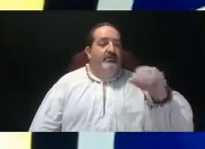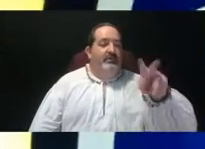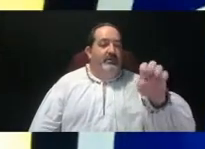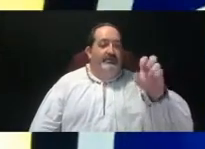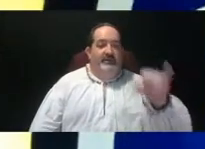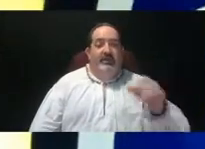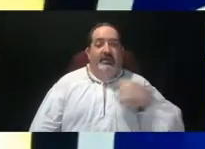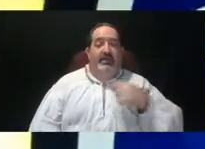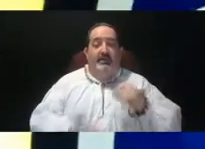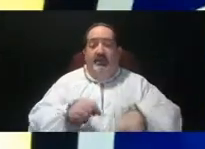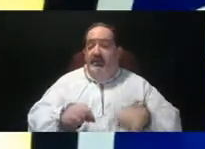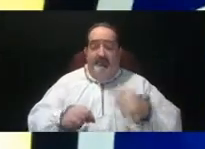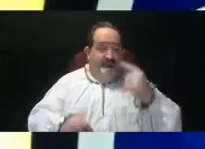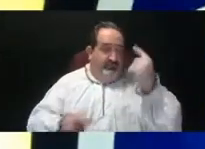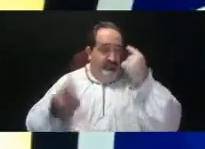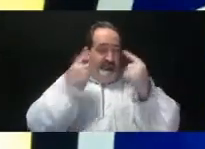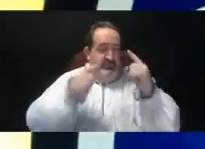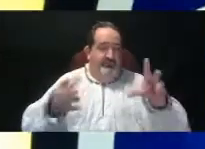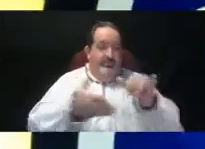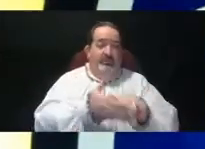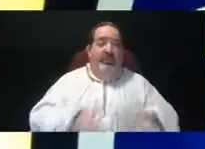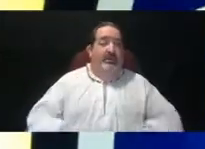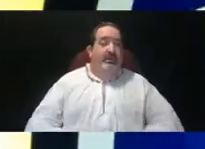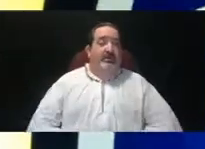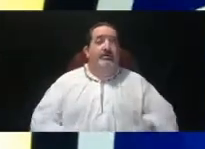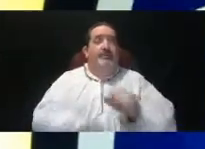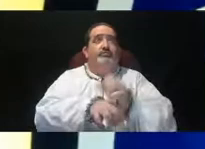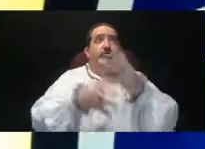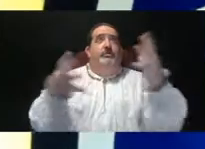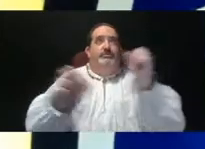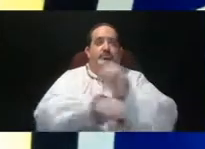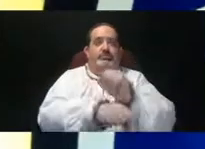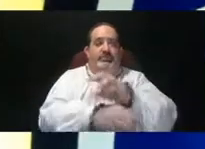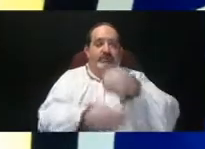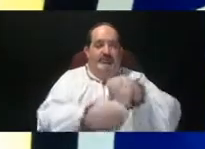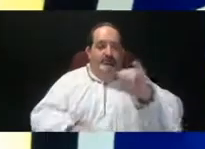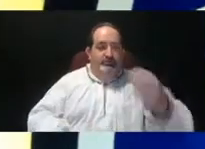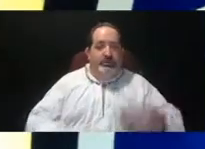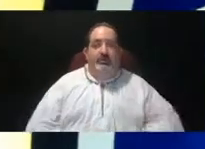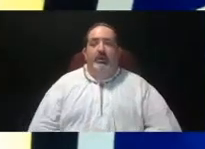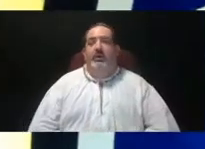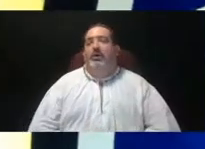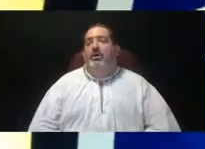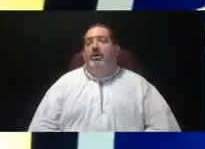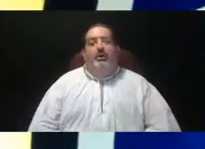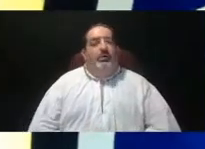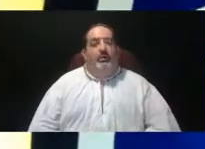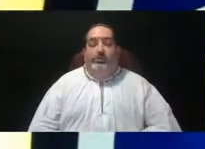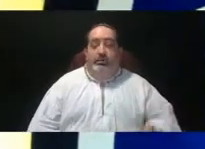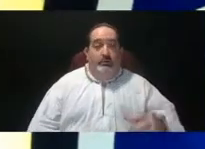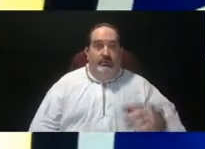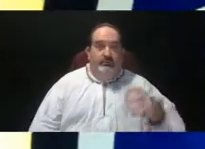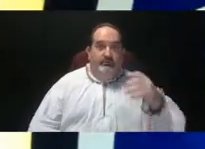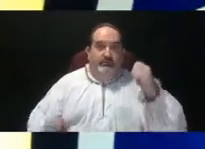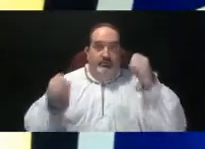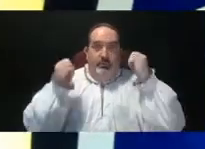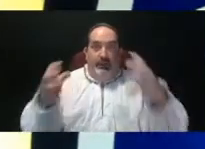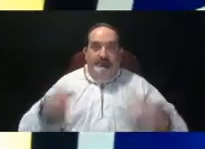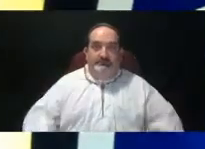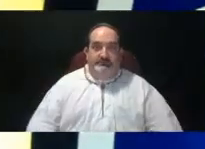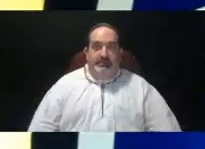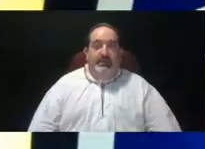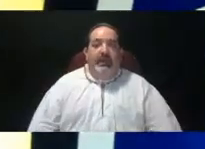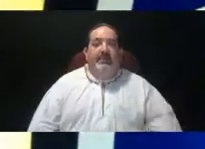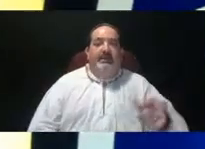fathom trying to do that job. It is the amount of work that must have gone into that. Truly, boggles the mind. And this is an